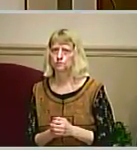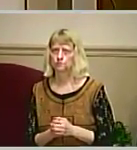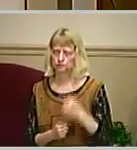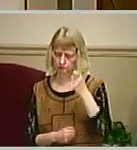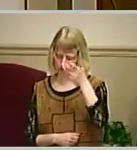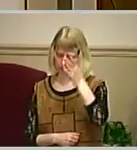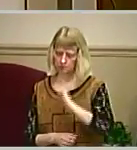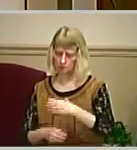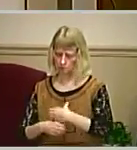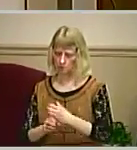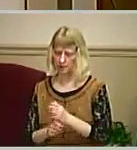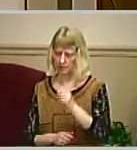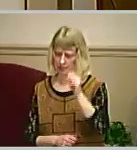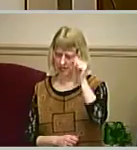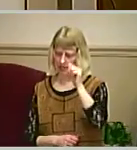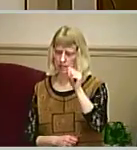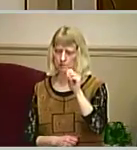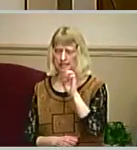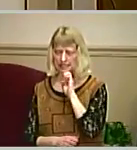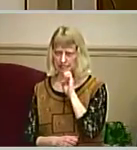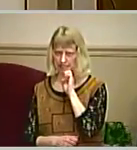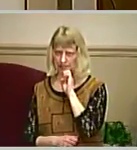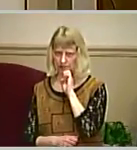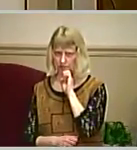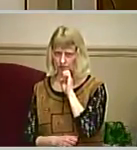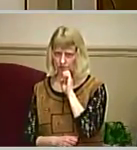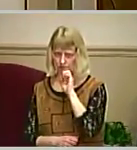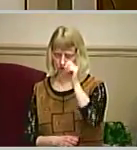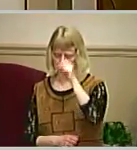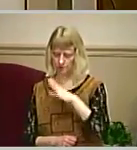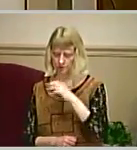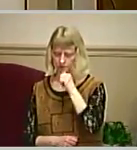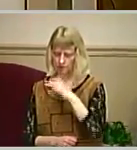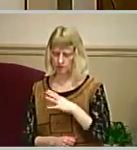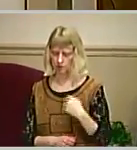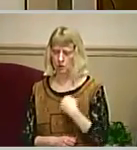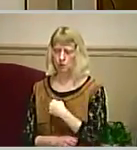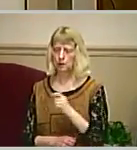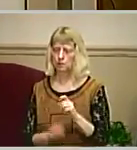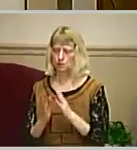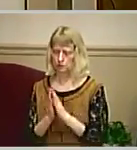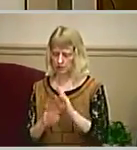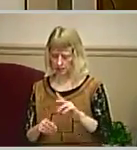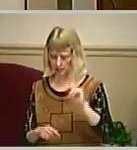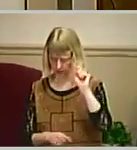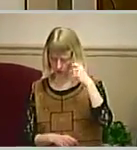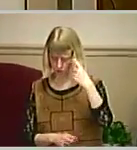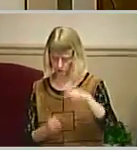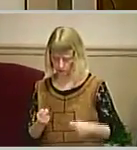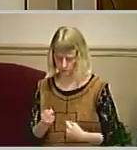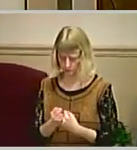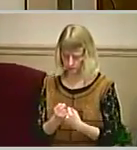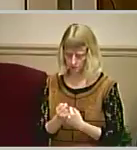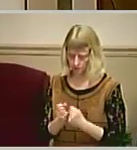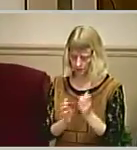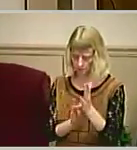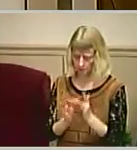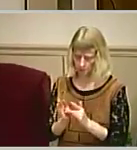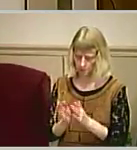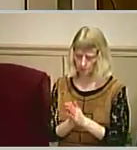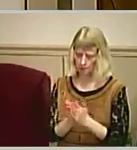Because God created Adam and Eve and not Adam and Steve. And so, you see, we need to pray that our government will support